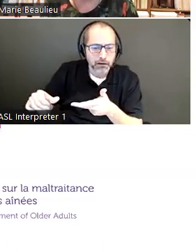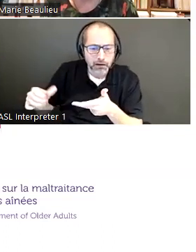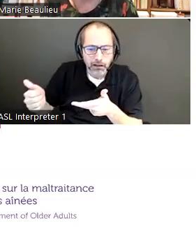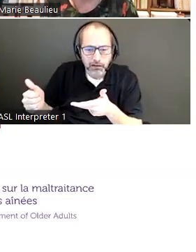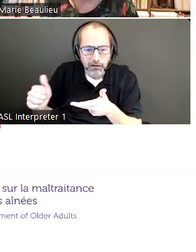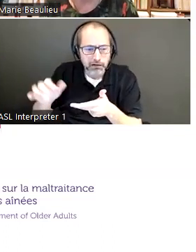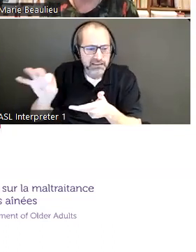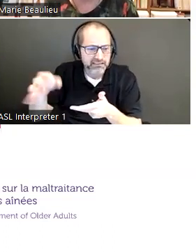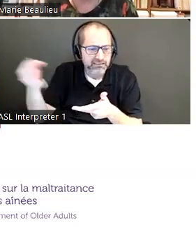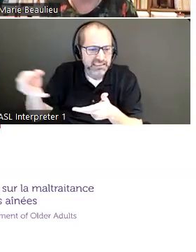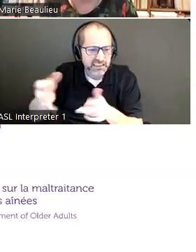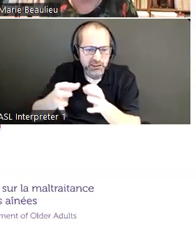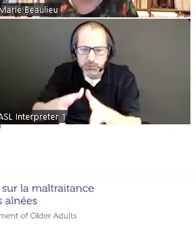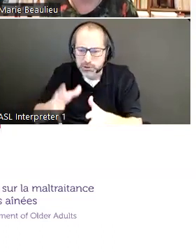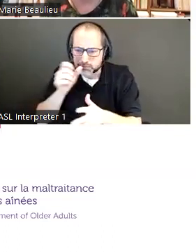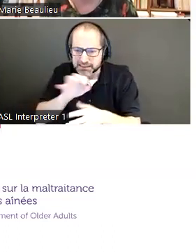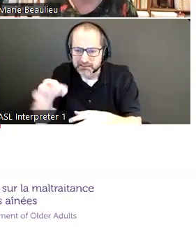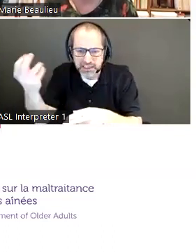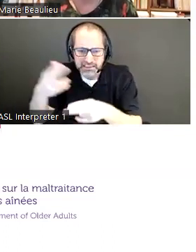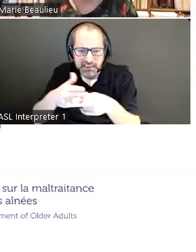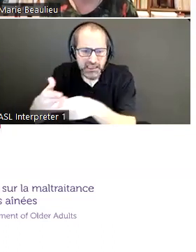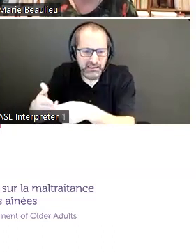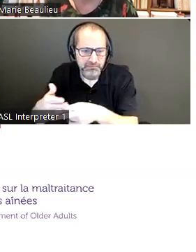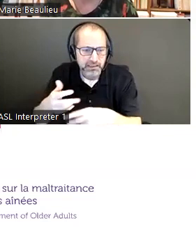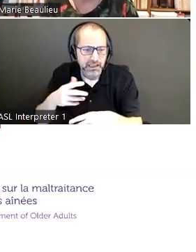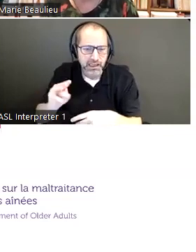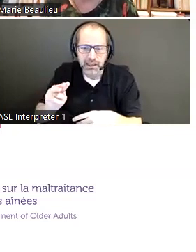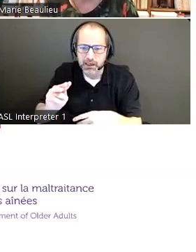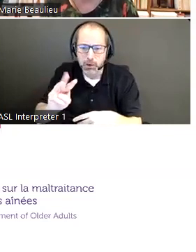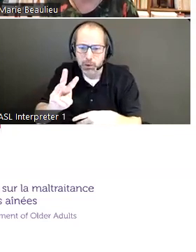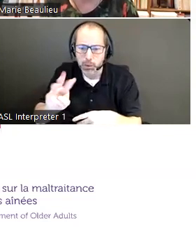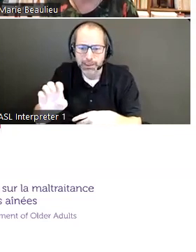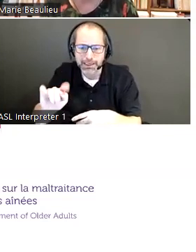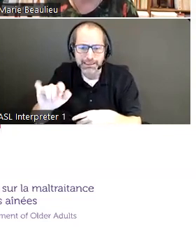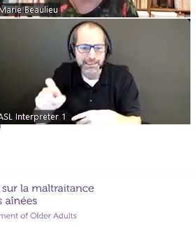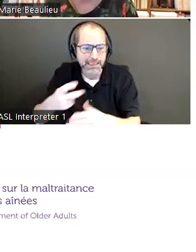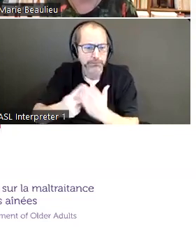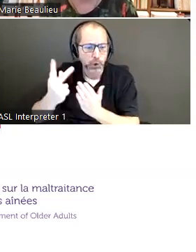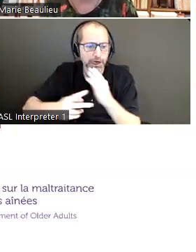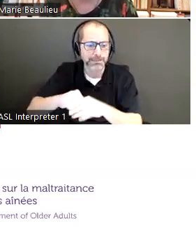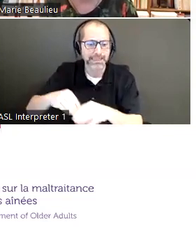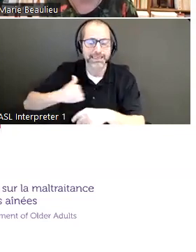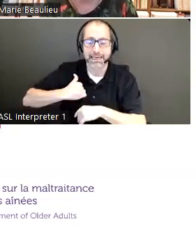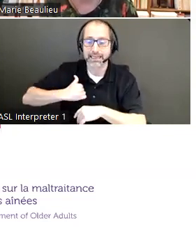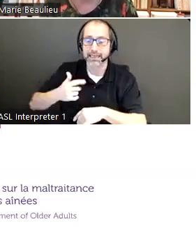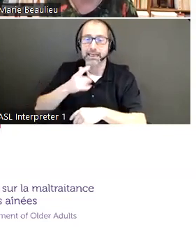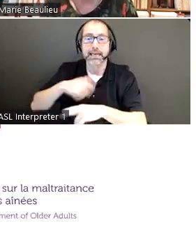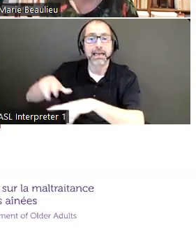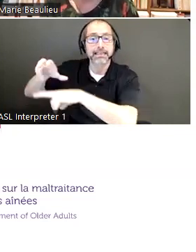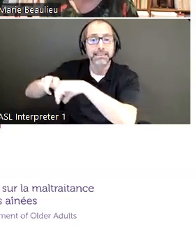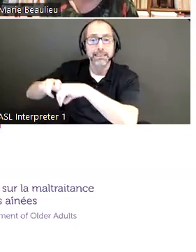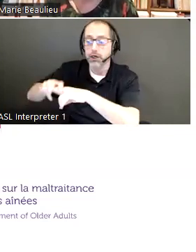and Sophie Dameret and the MeTax program in Canada. And the chair on mistreatment of older